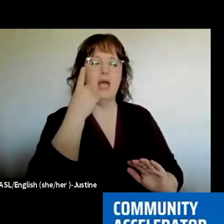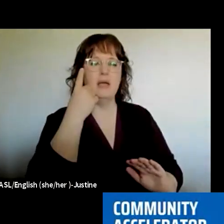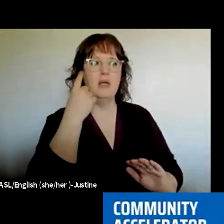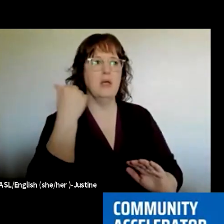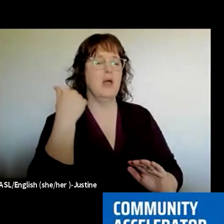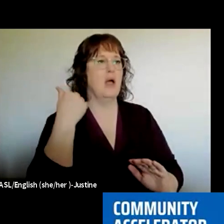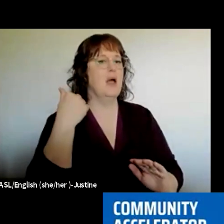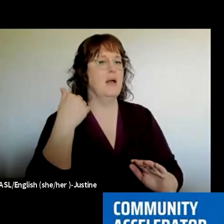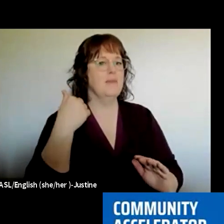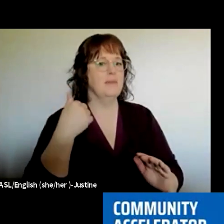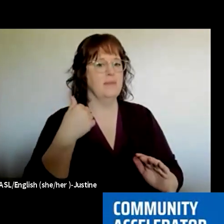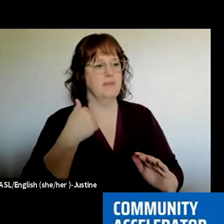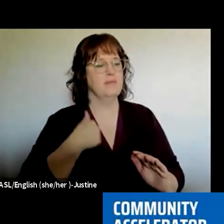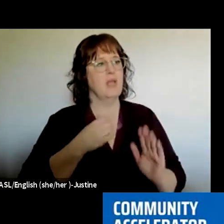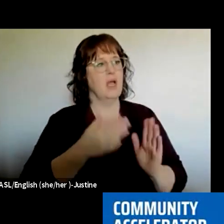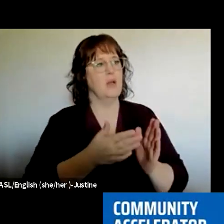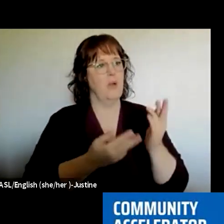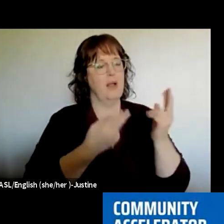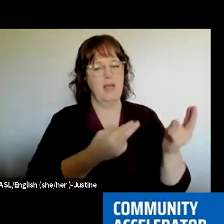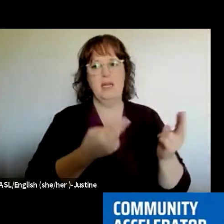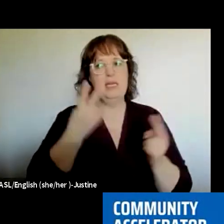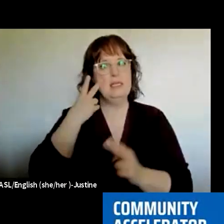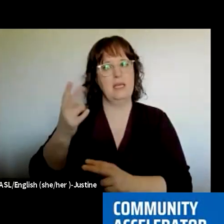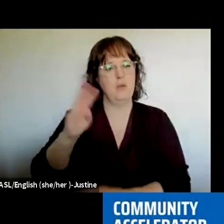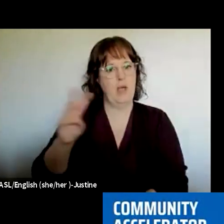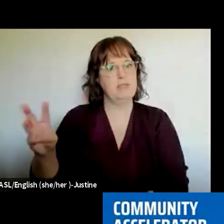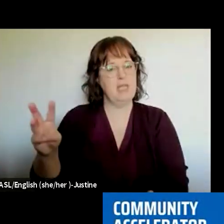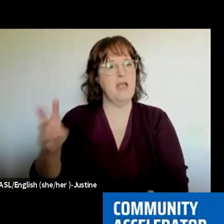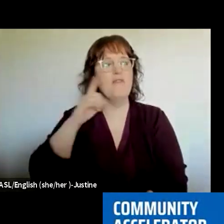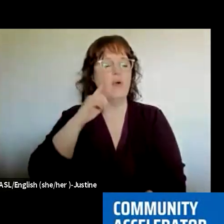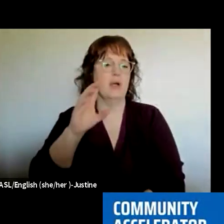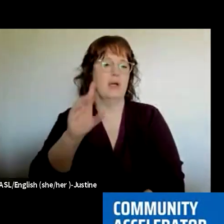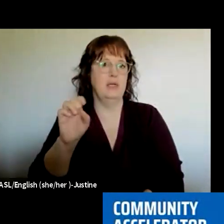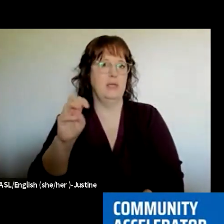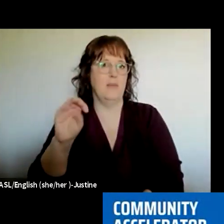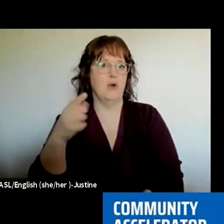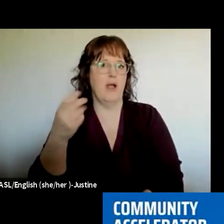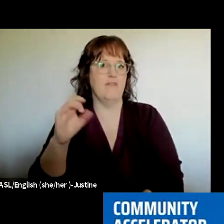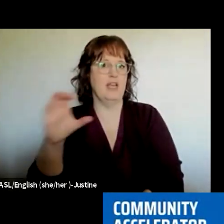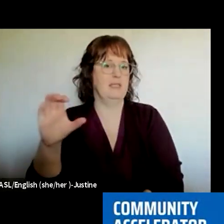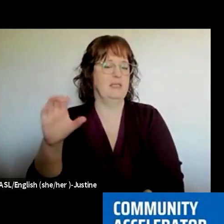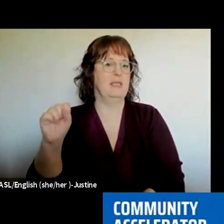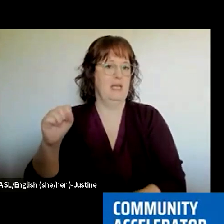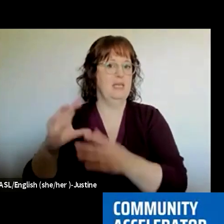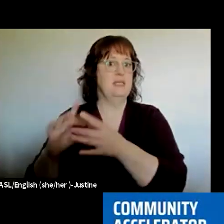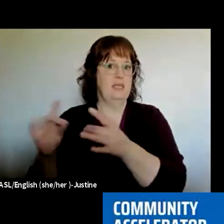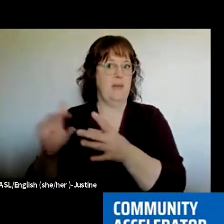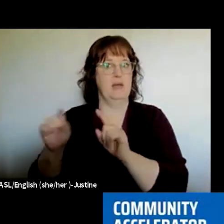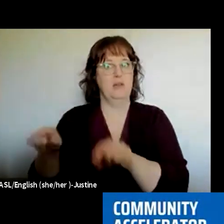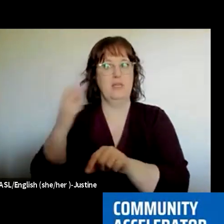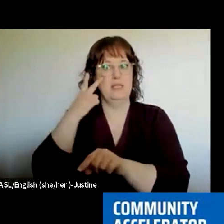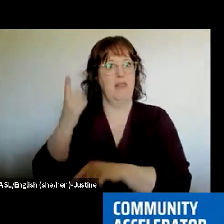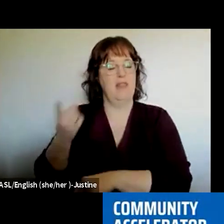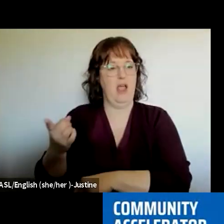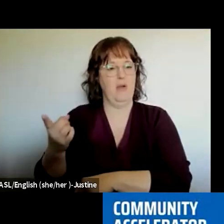demographic data use statement linked on our website and on the programs and demographics form in the application. And if it makes sense for